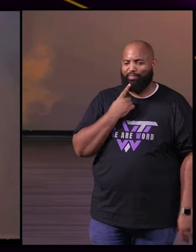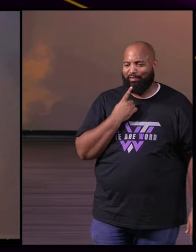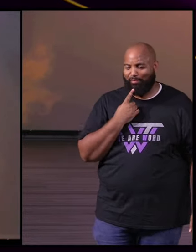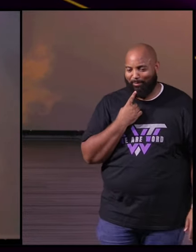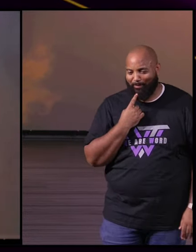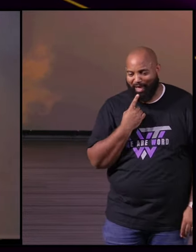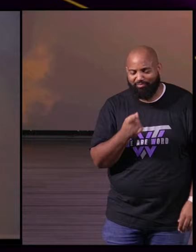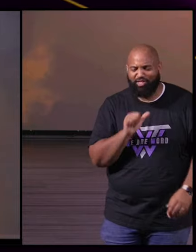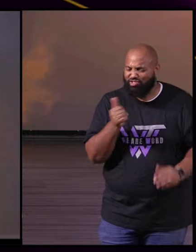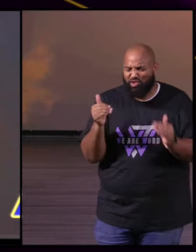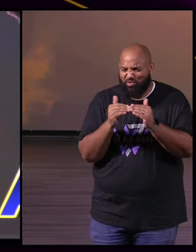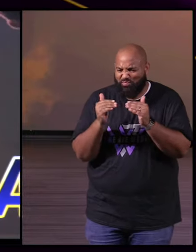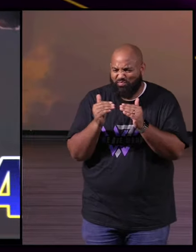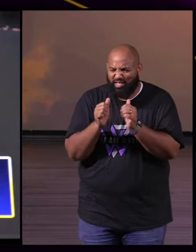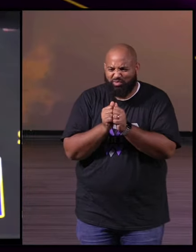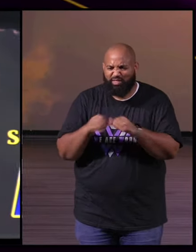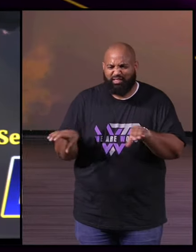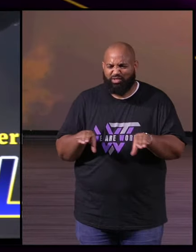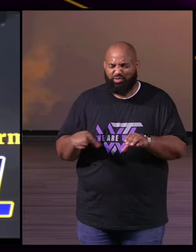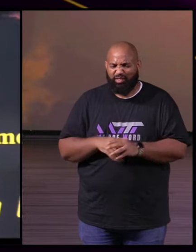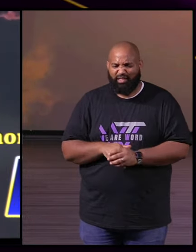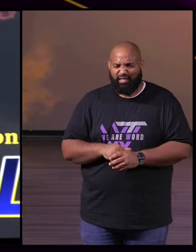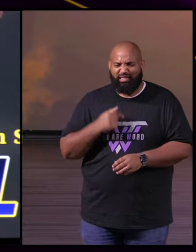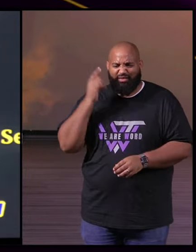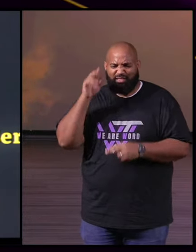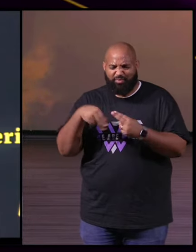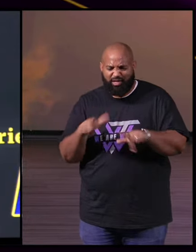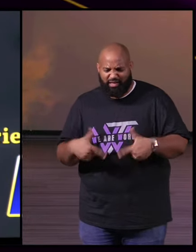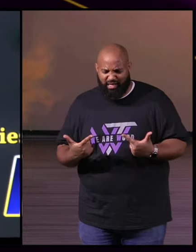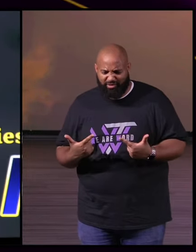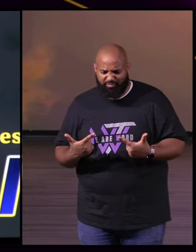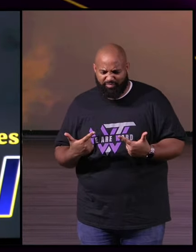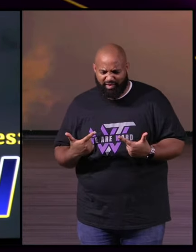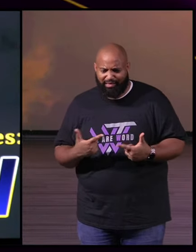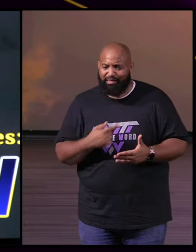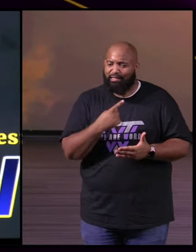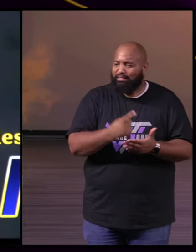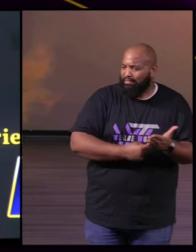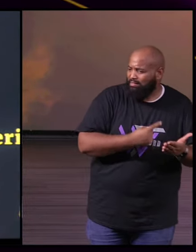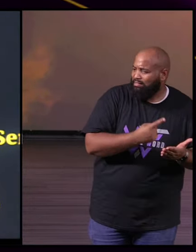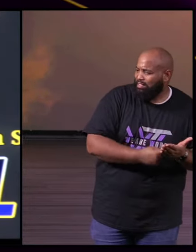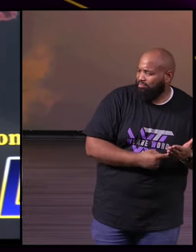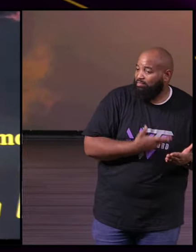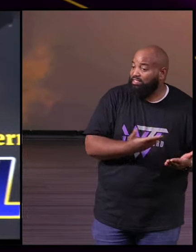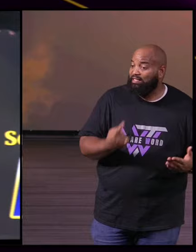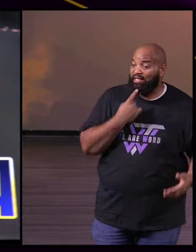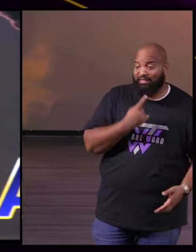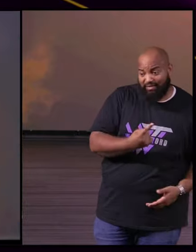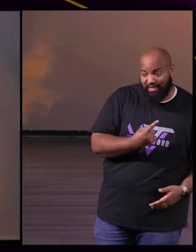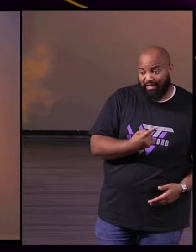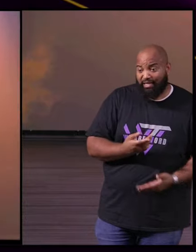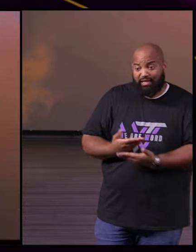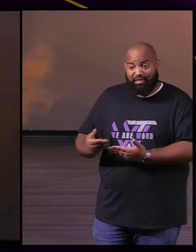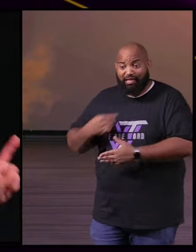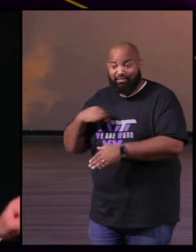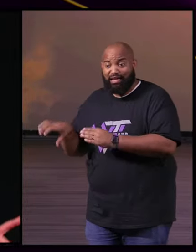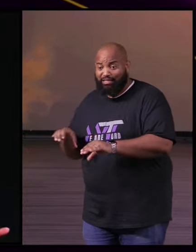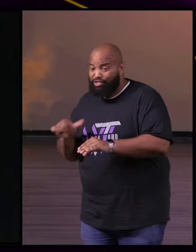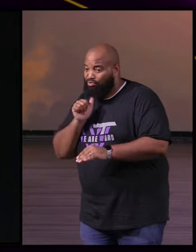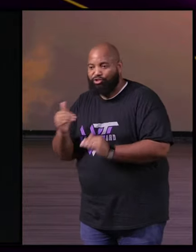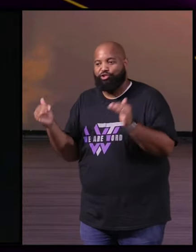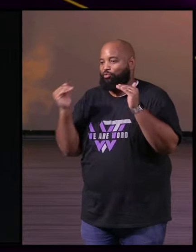and I got to thinking about life, that sometimes what I say and what I do don't